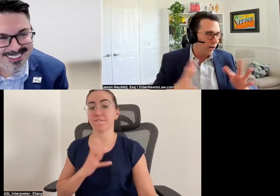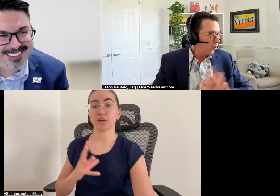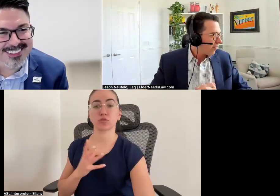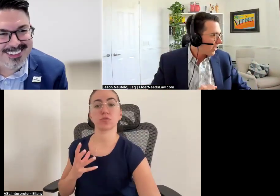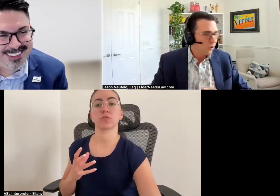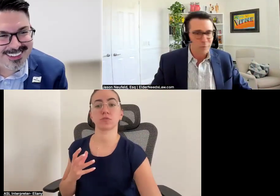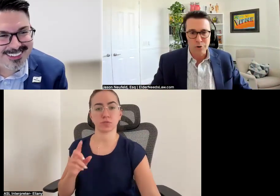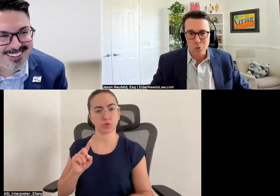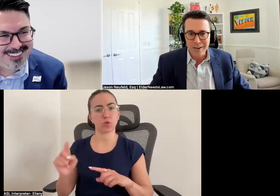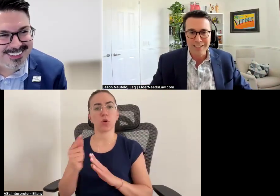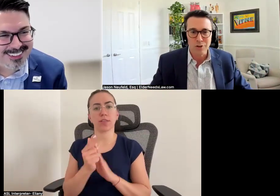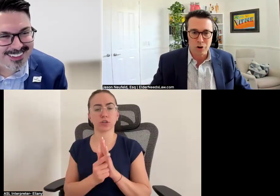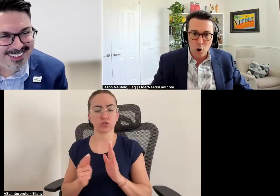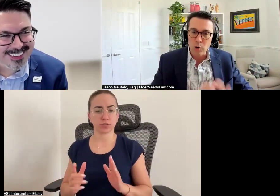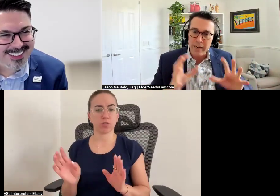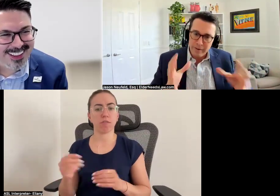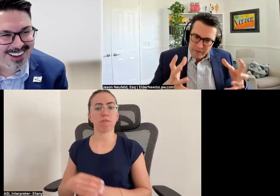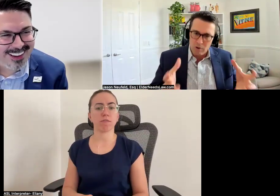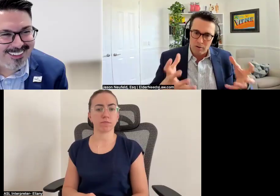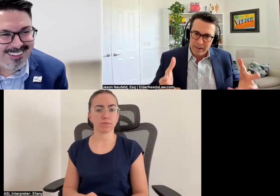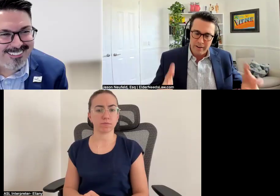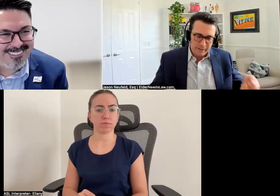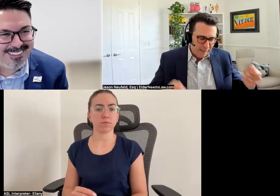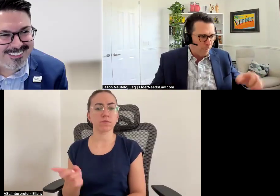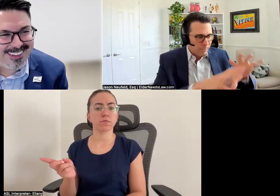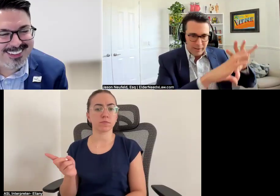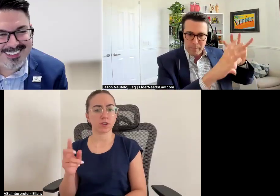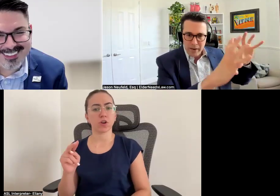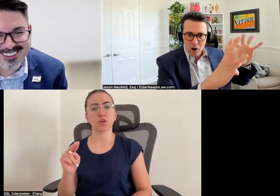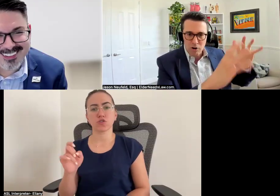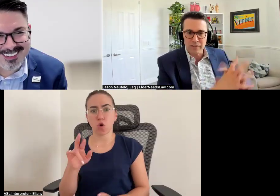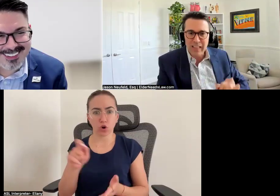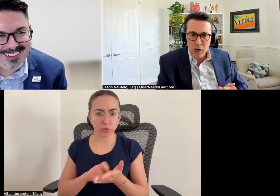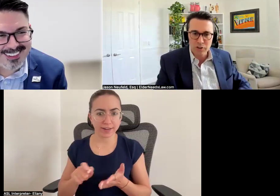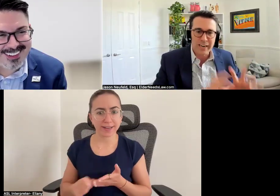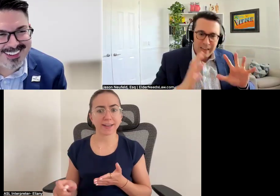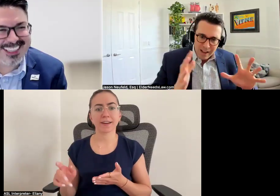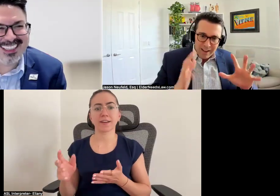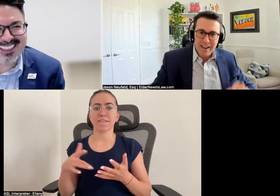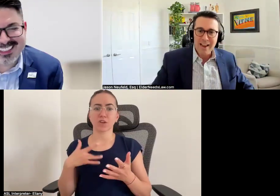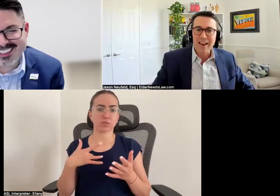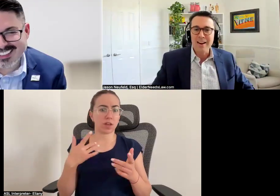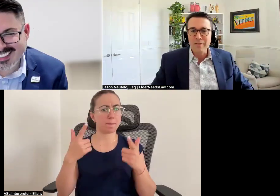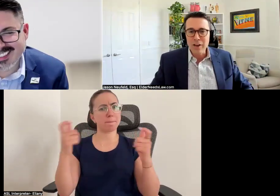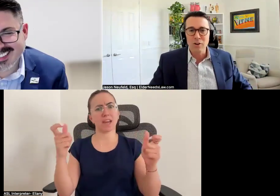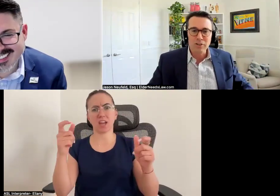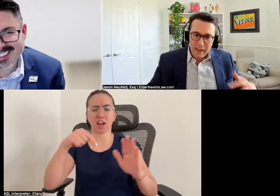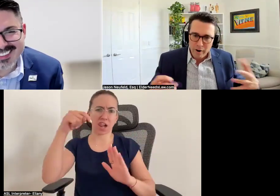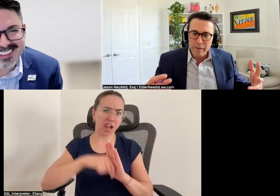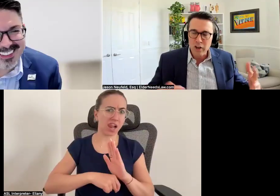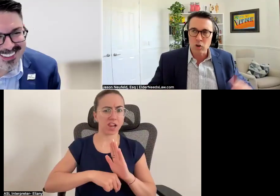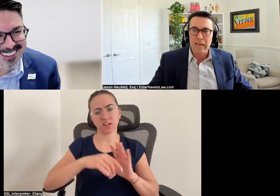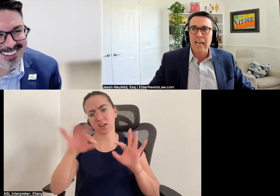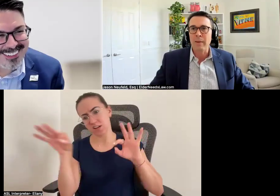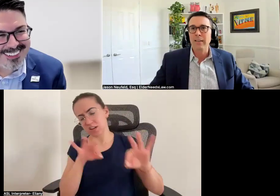your attorney's office. There's been two witnesses. There's a notary. It feels like it might be in like big cursive letters, and it feels like a